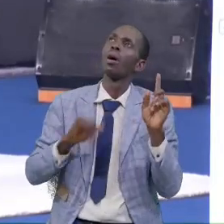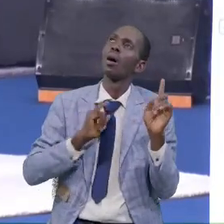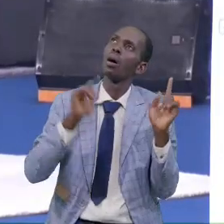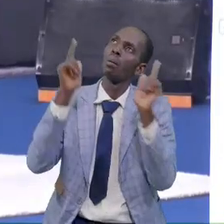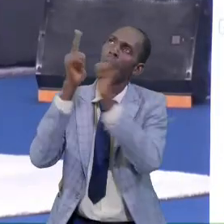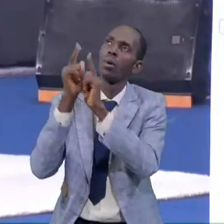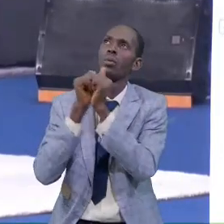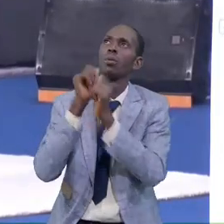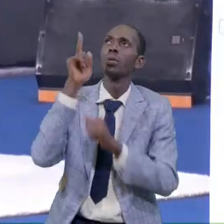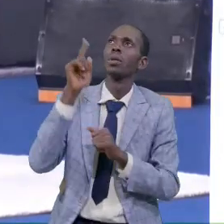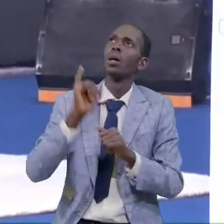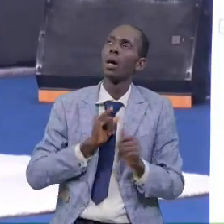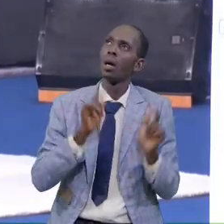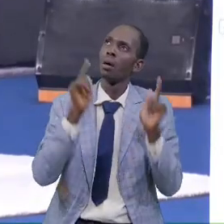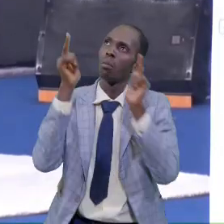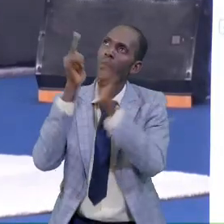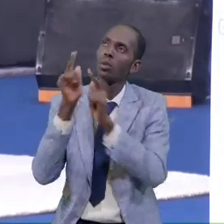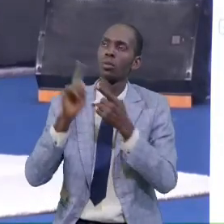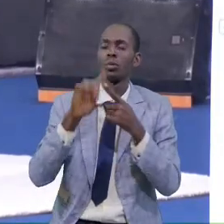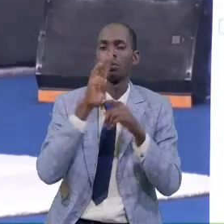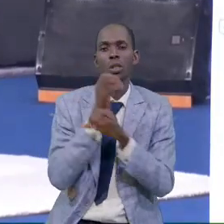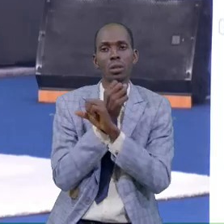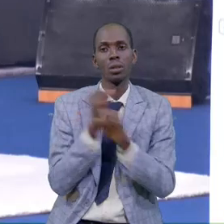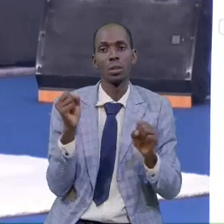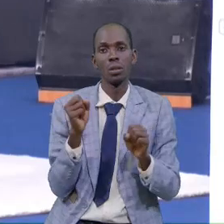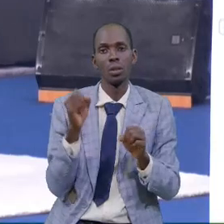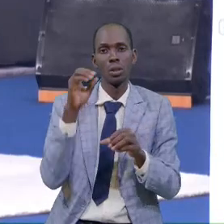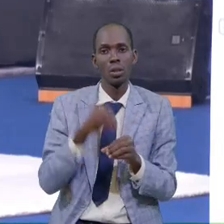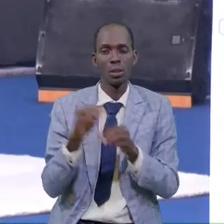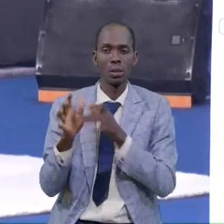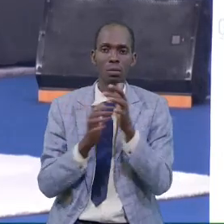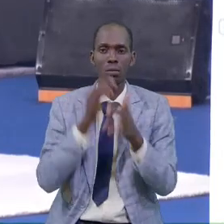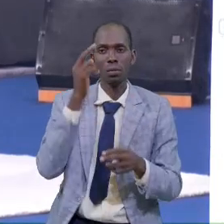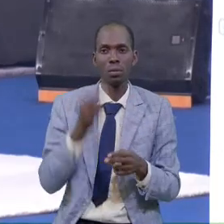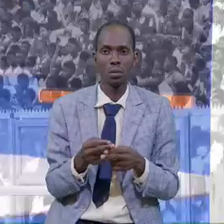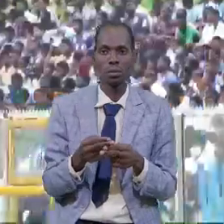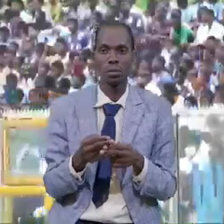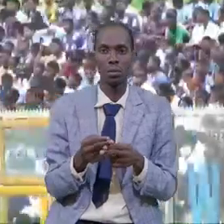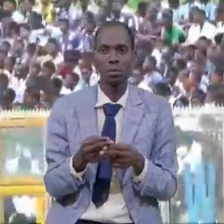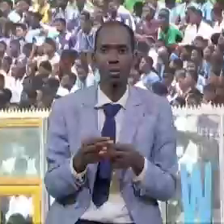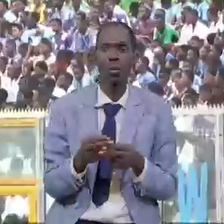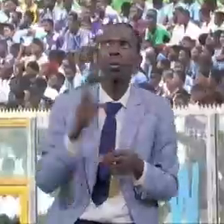be saved. In Jesus' name, he will save you.